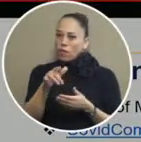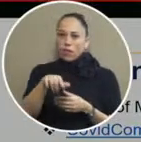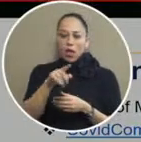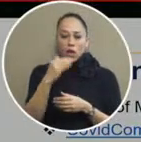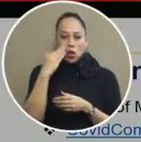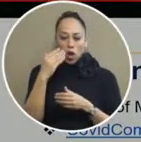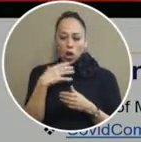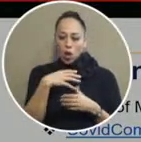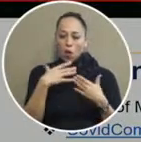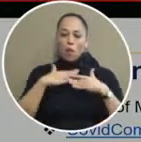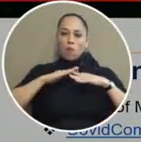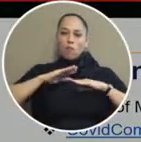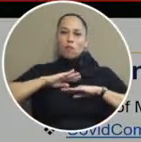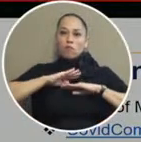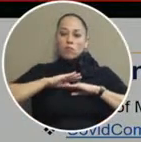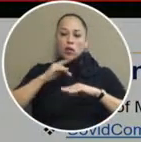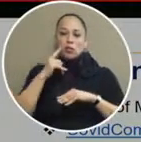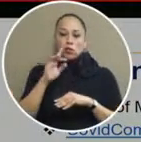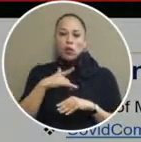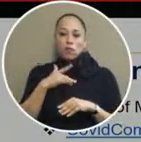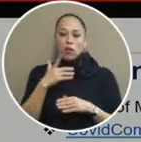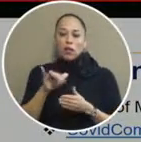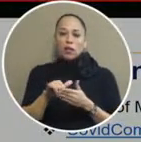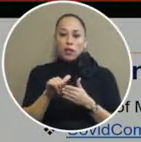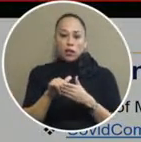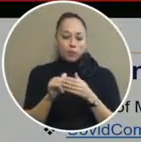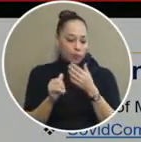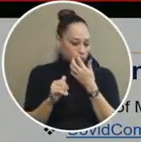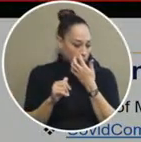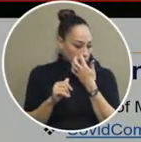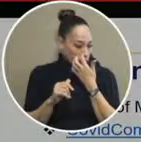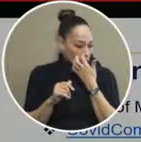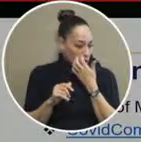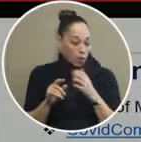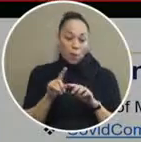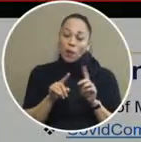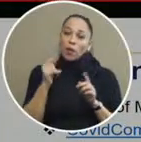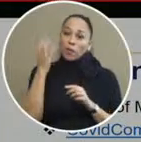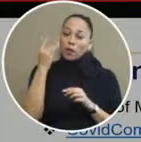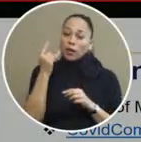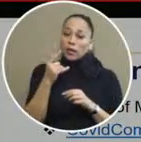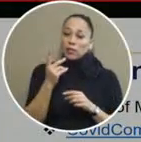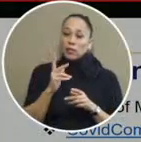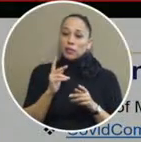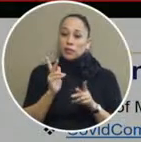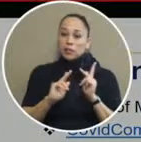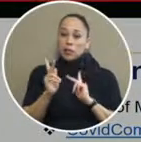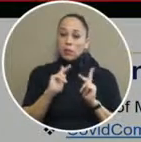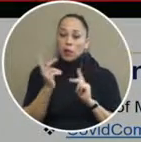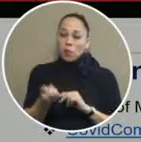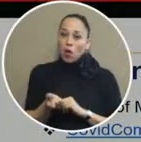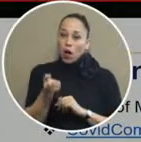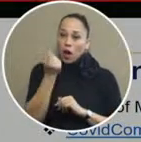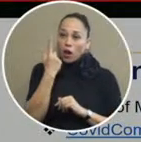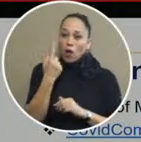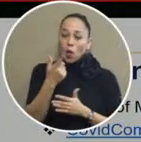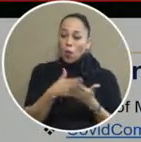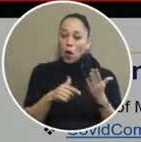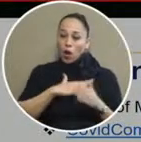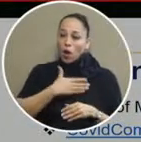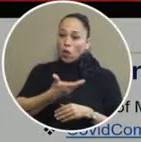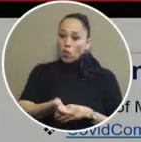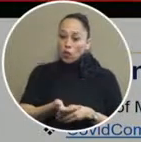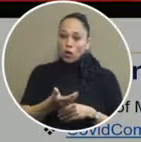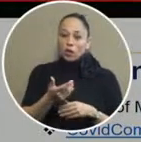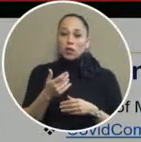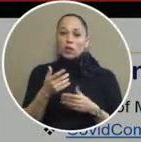and the complaints would have continued to be going on an upward trend. But because the residents understood what the rulings